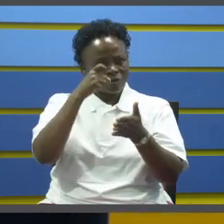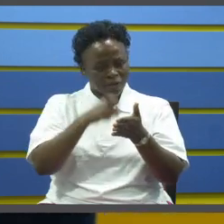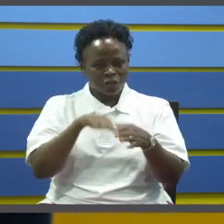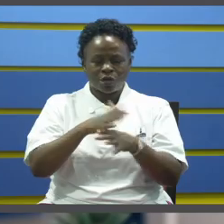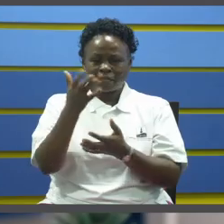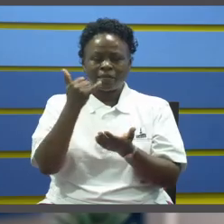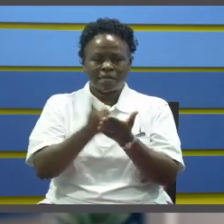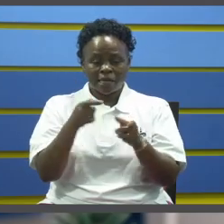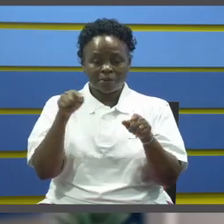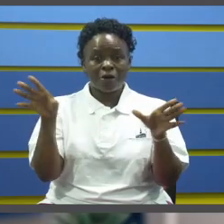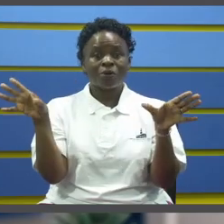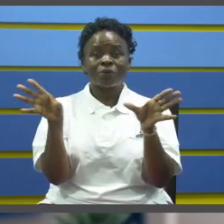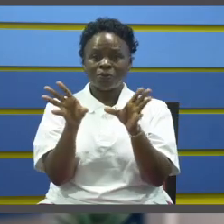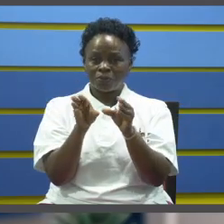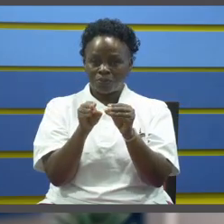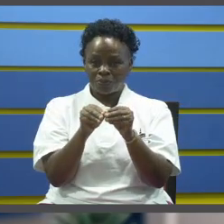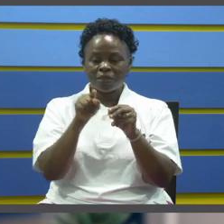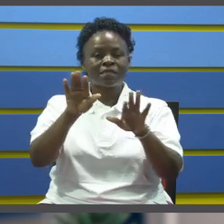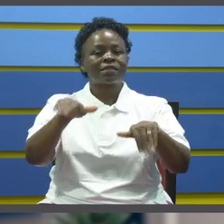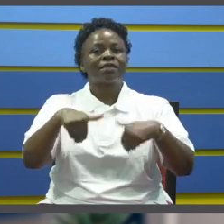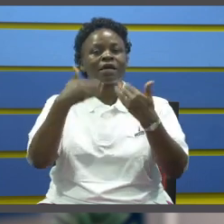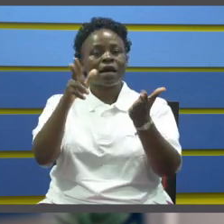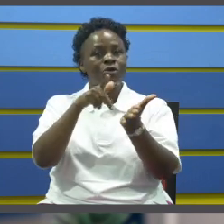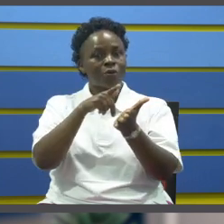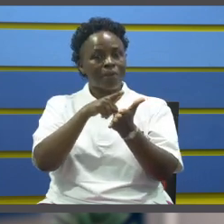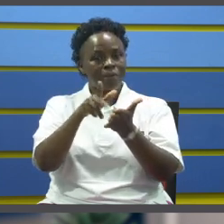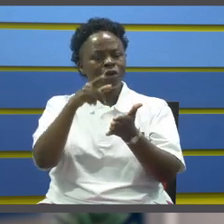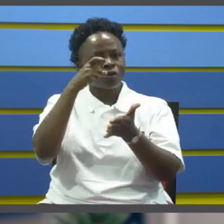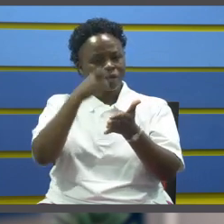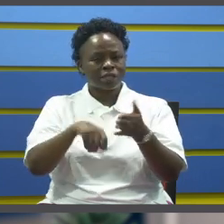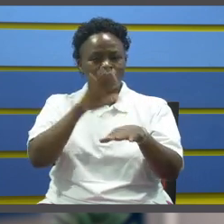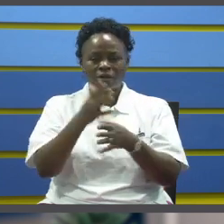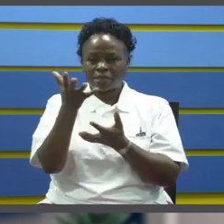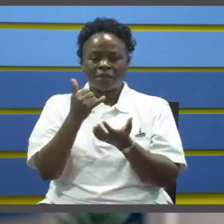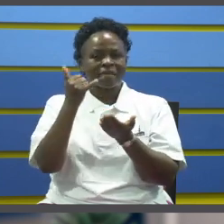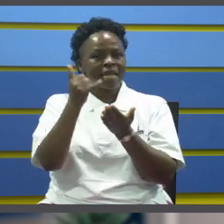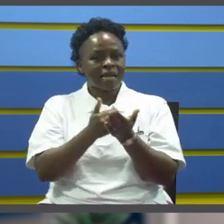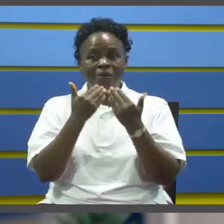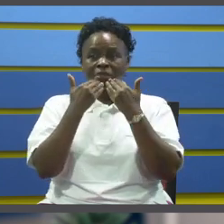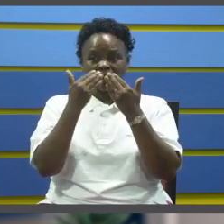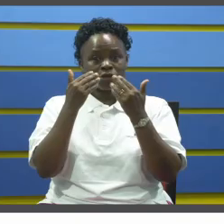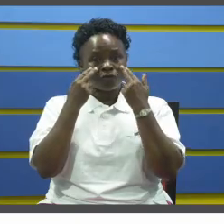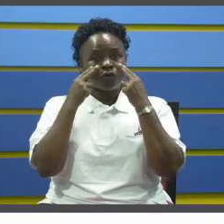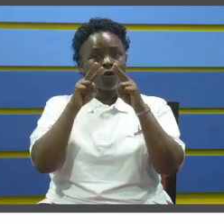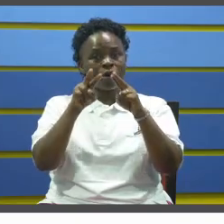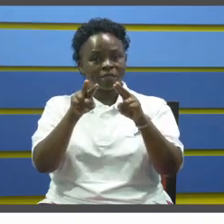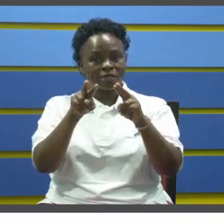tax. So in summary, this is how you pay your presumptive tax. Thank you for